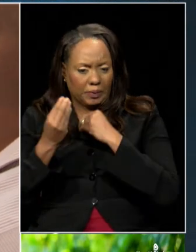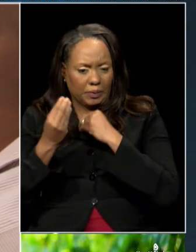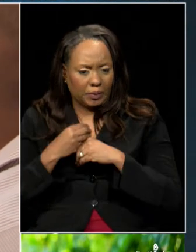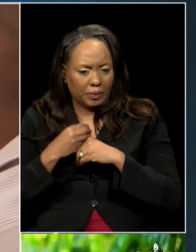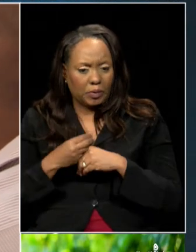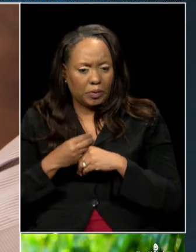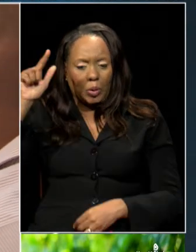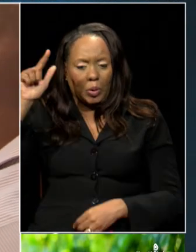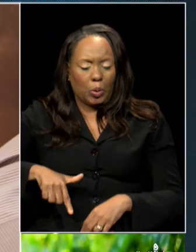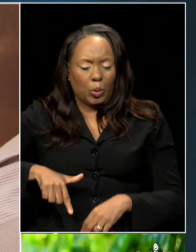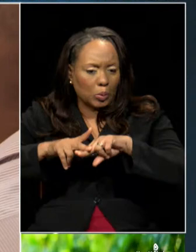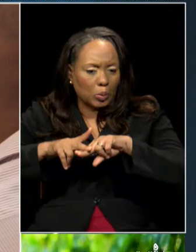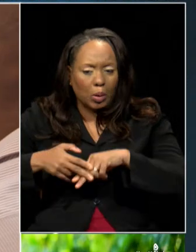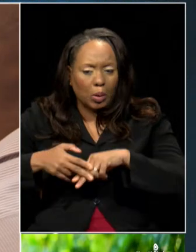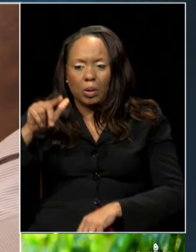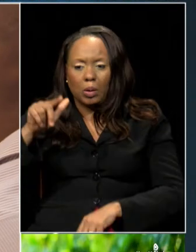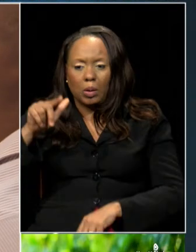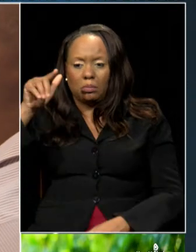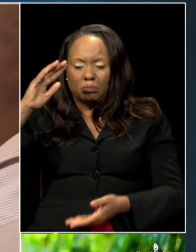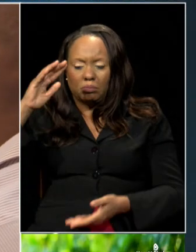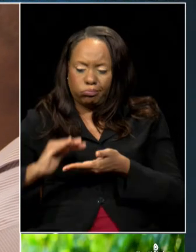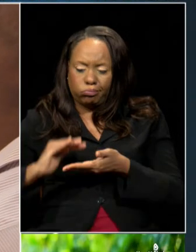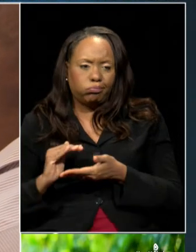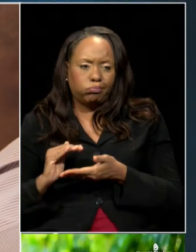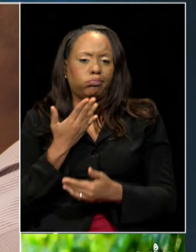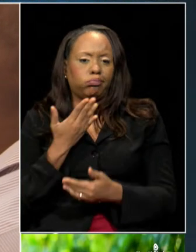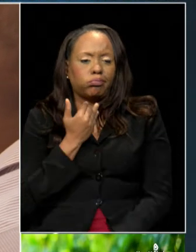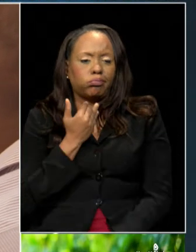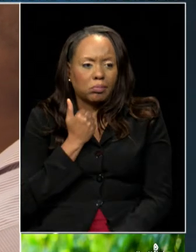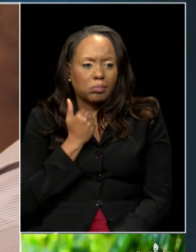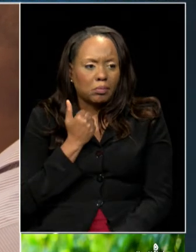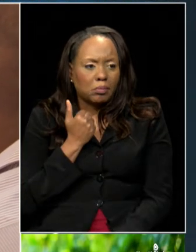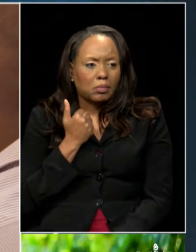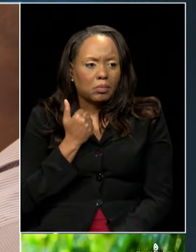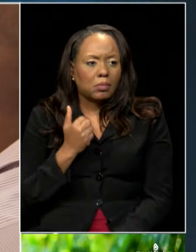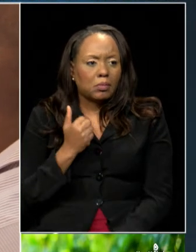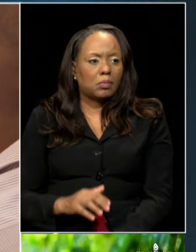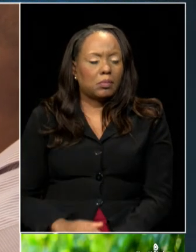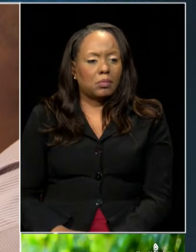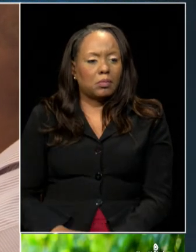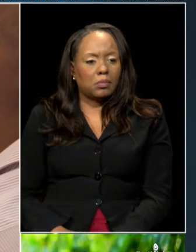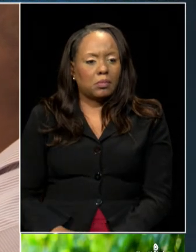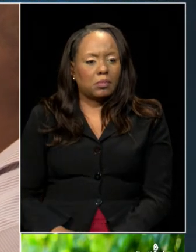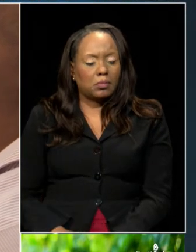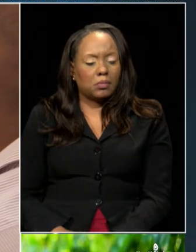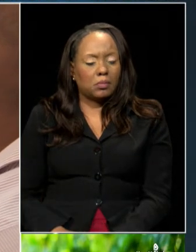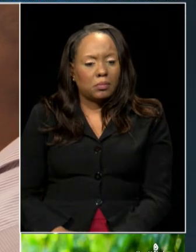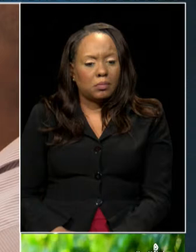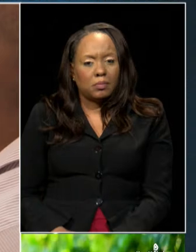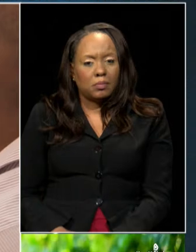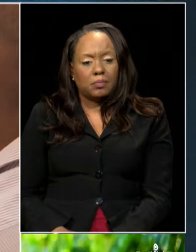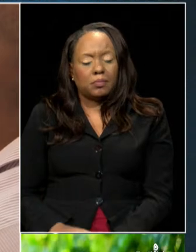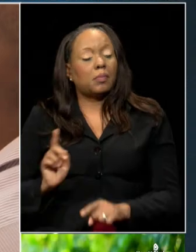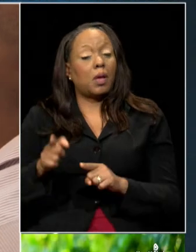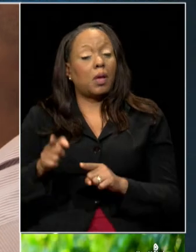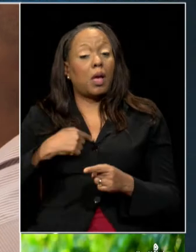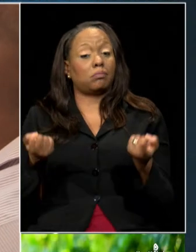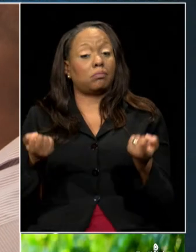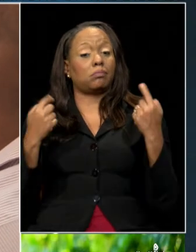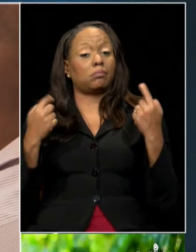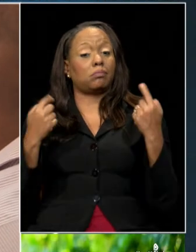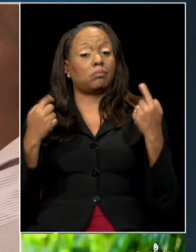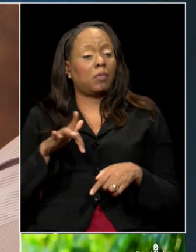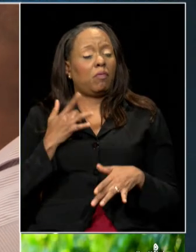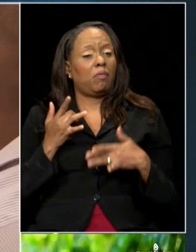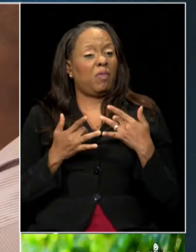low sugar, that sort of thing. But what I'll say, since I came here, I've been feeling a lot better and a lot